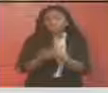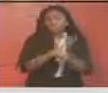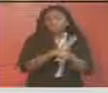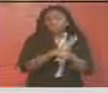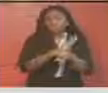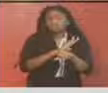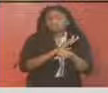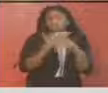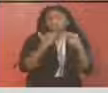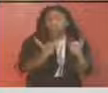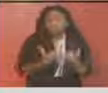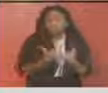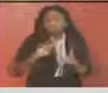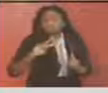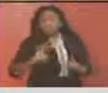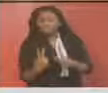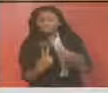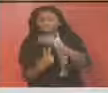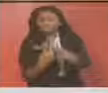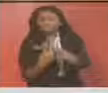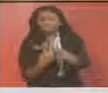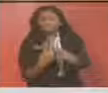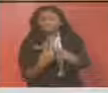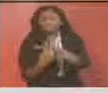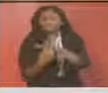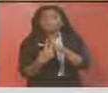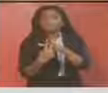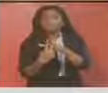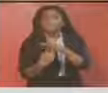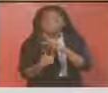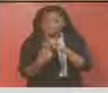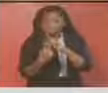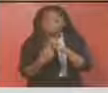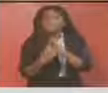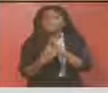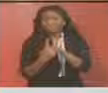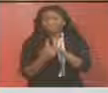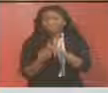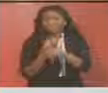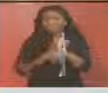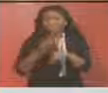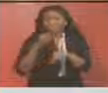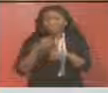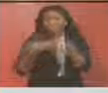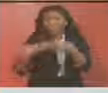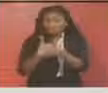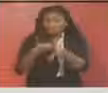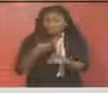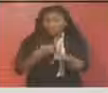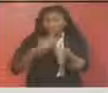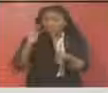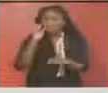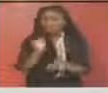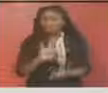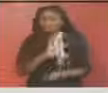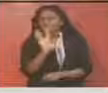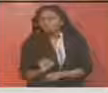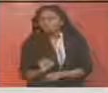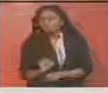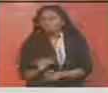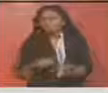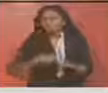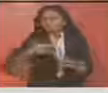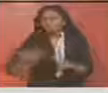is B1351. That is the one that was first identified in South Africa, and also P1, the third